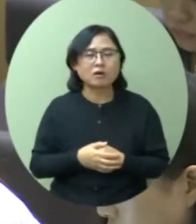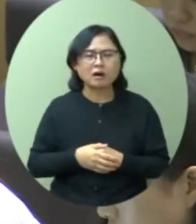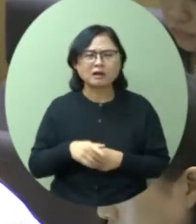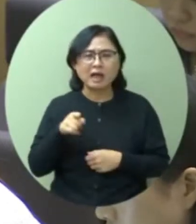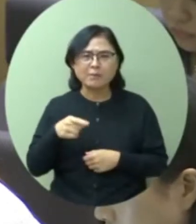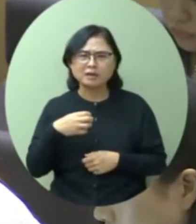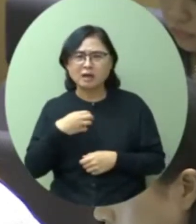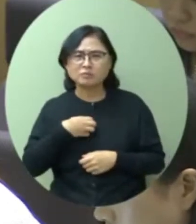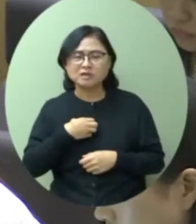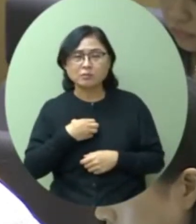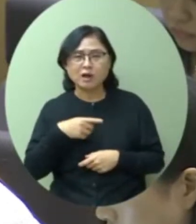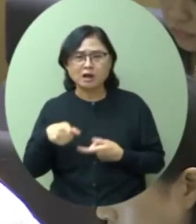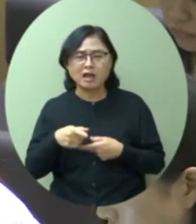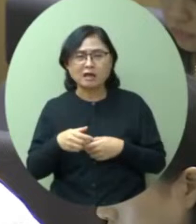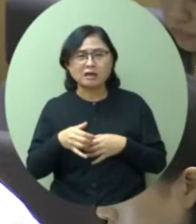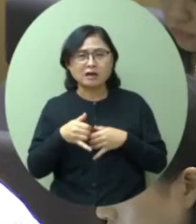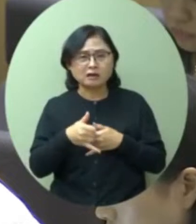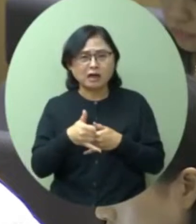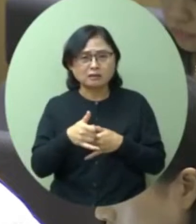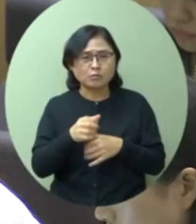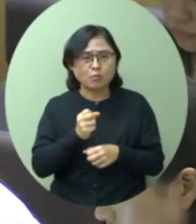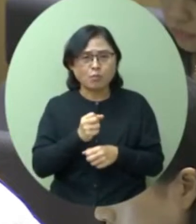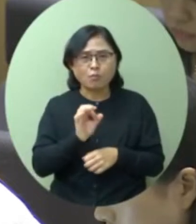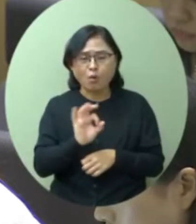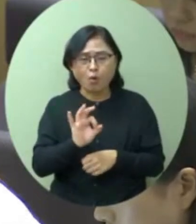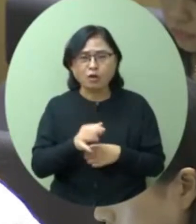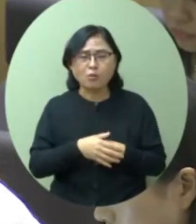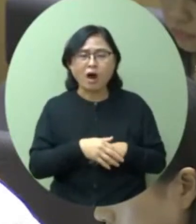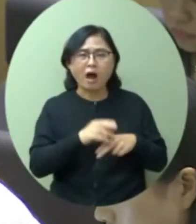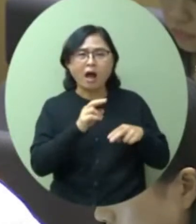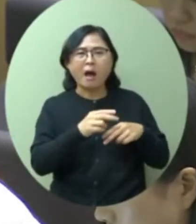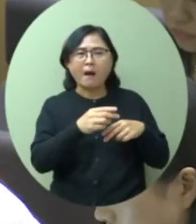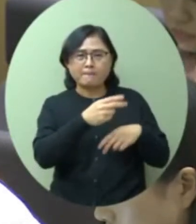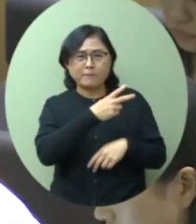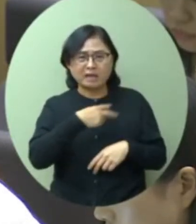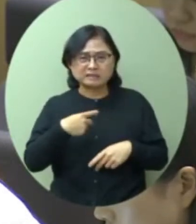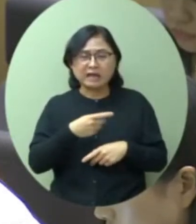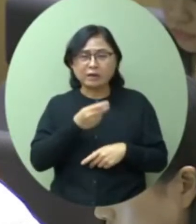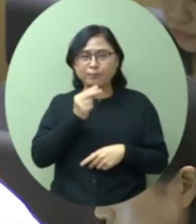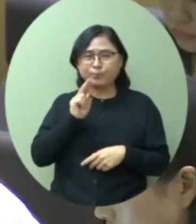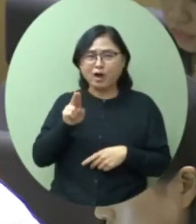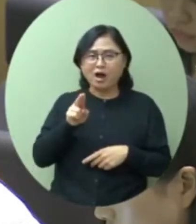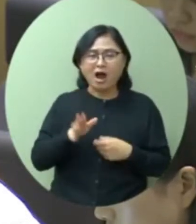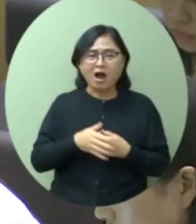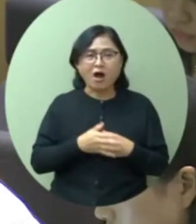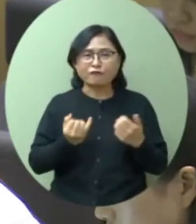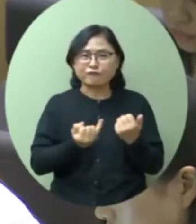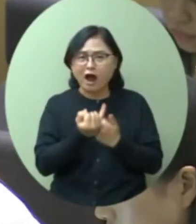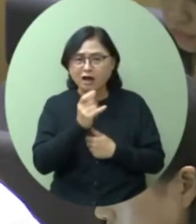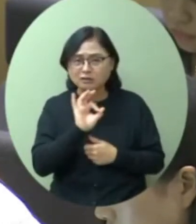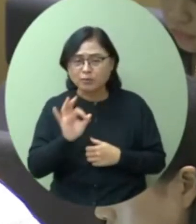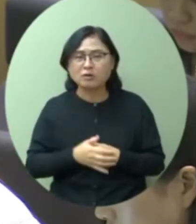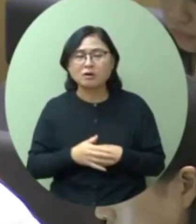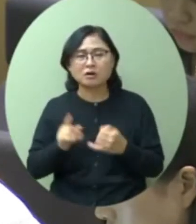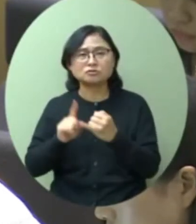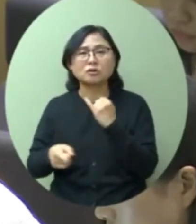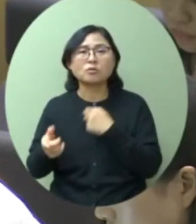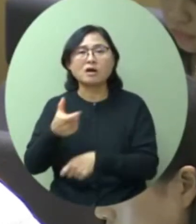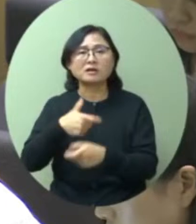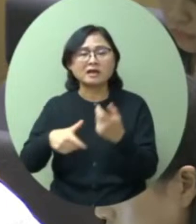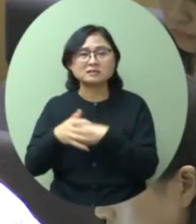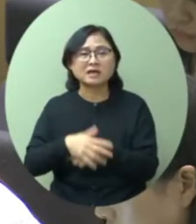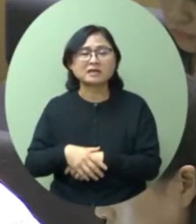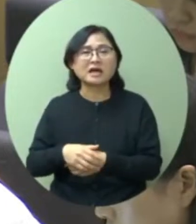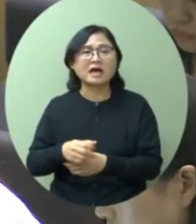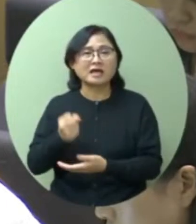policy address, there doesn't seem to be further efforts to stimulate the economy beyond areas such as visa-free access for some countries, relaxation of loans, and even the